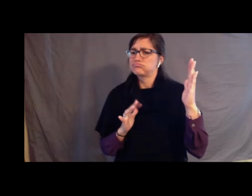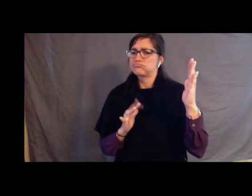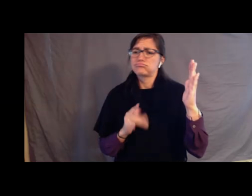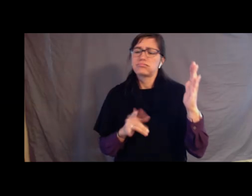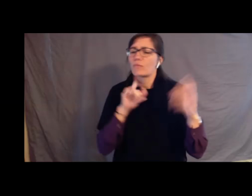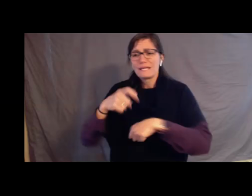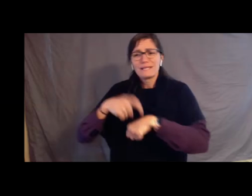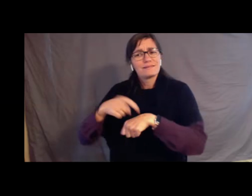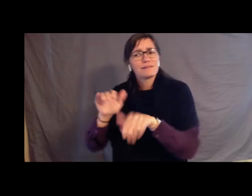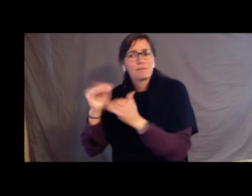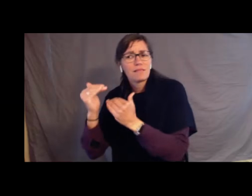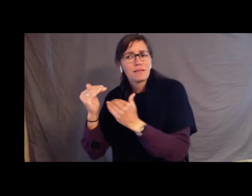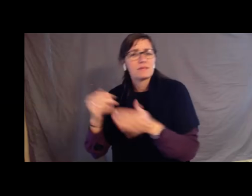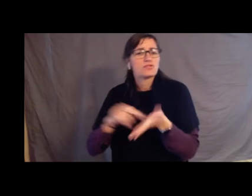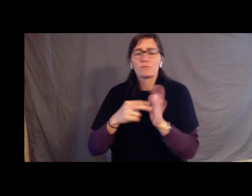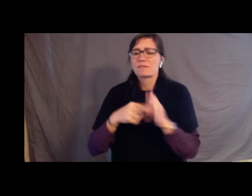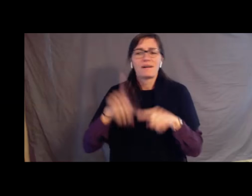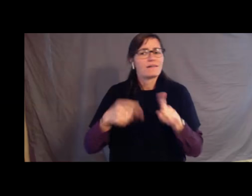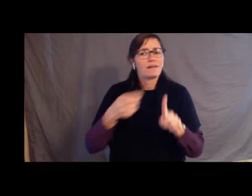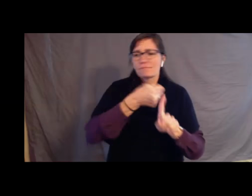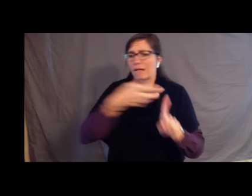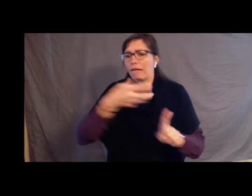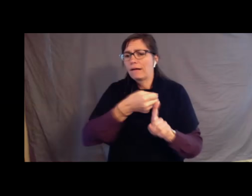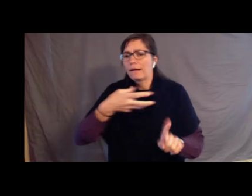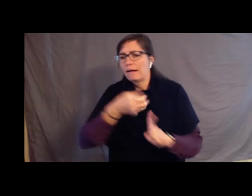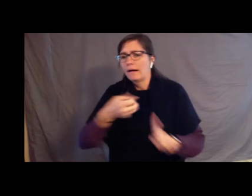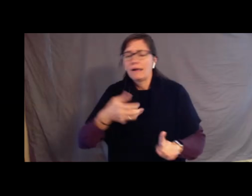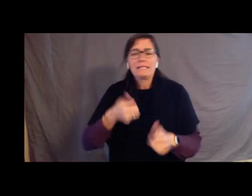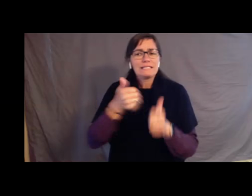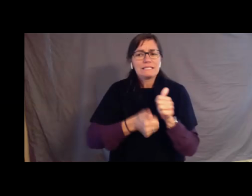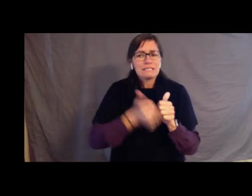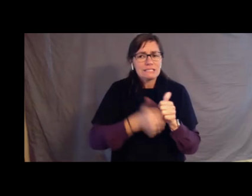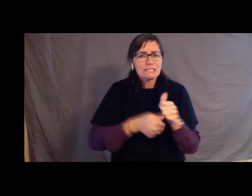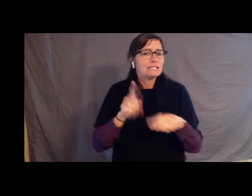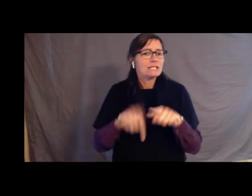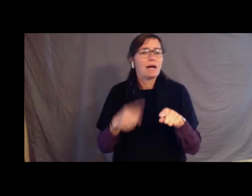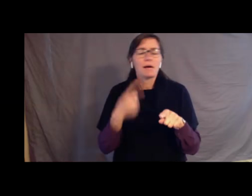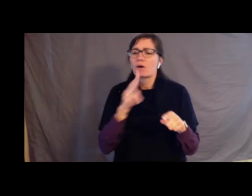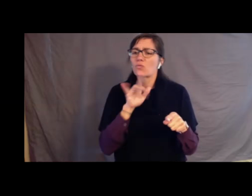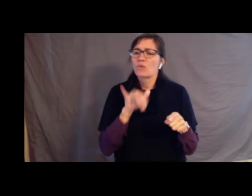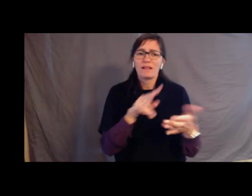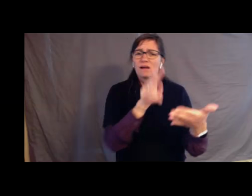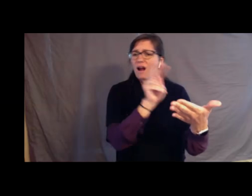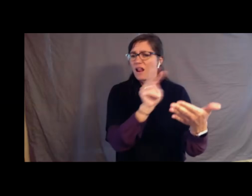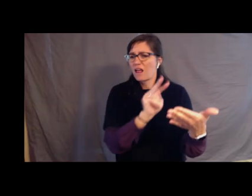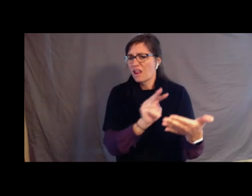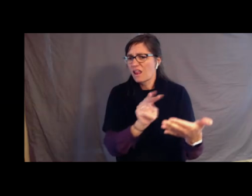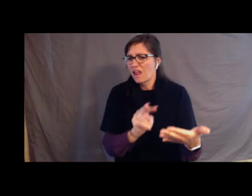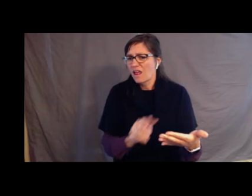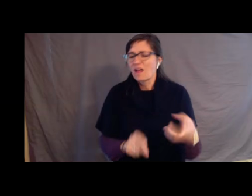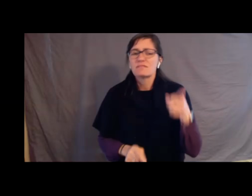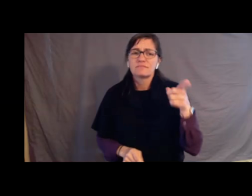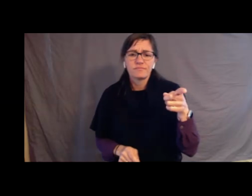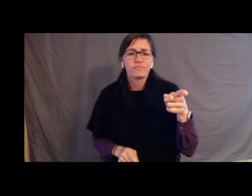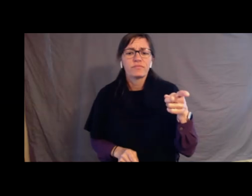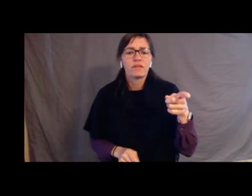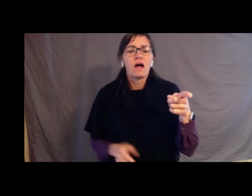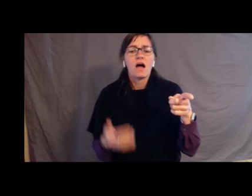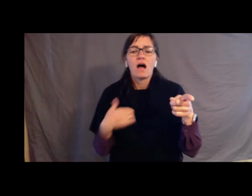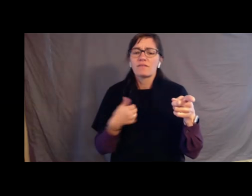go through all of these today. They're really extremely vast, everything from mobile apps